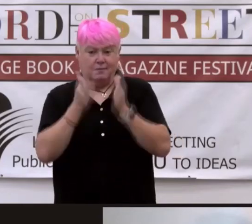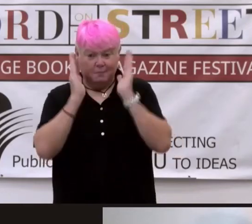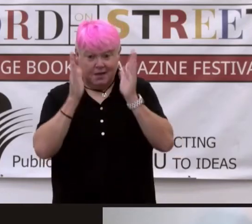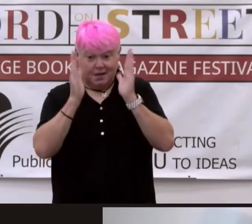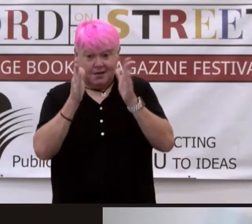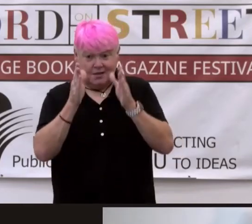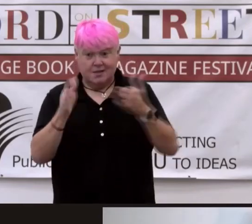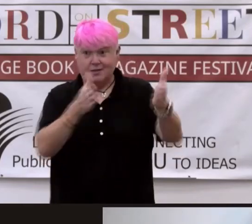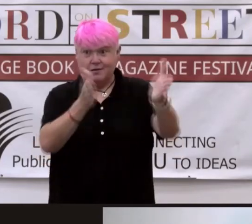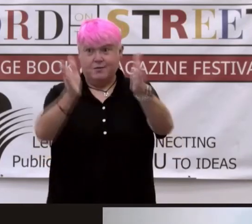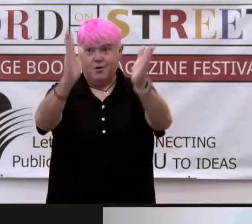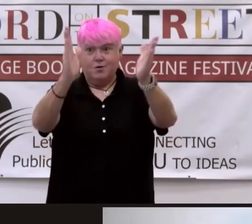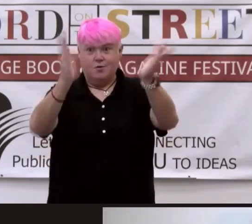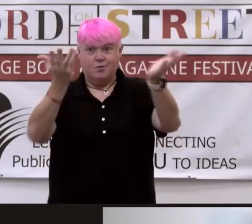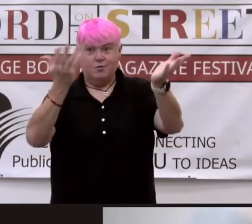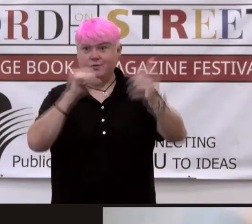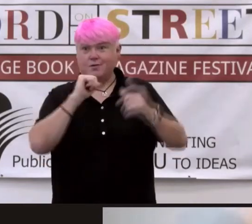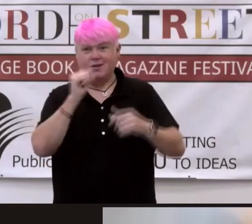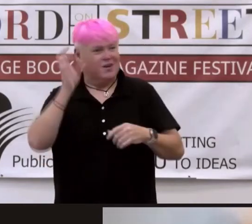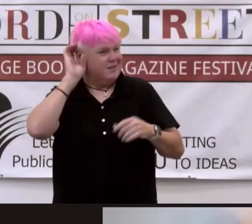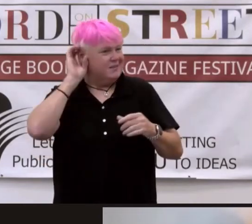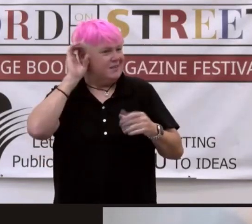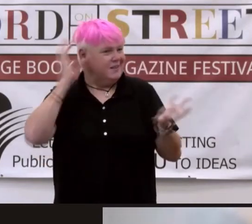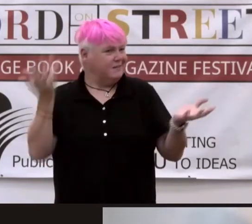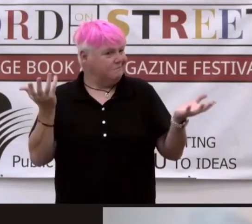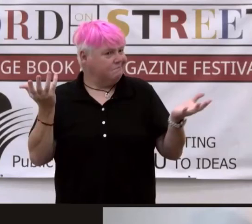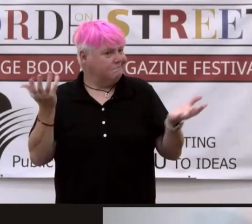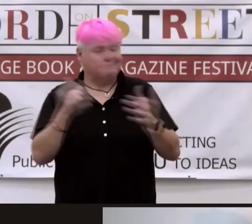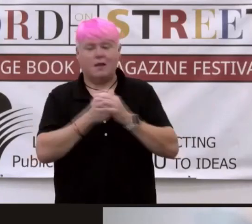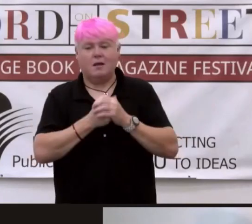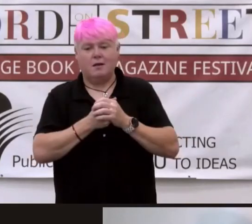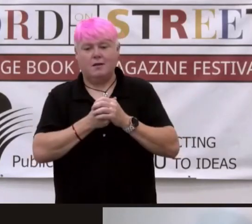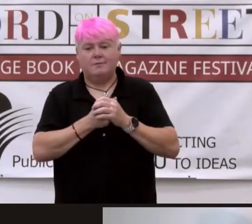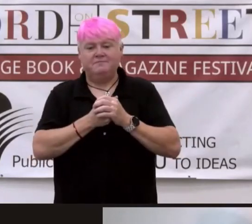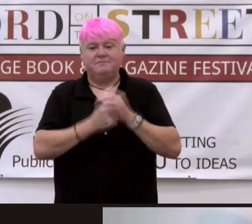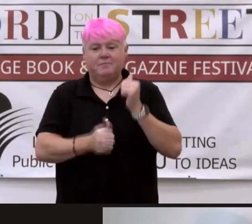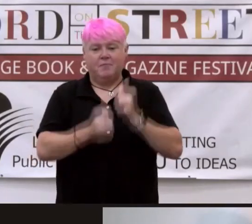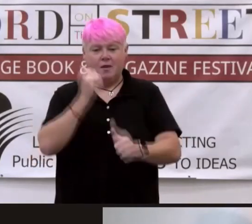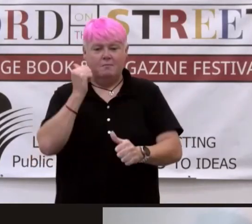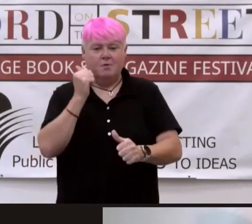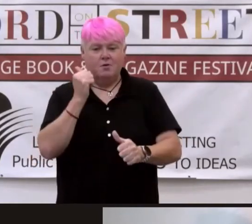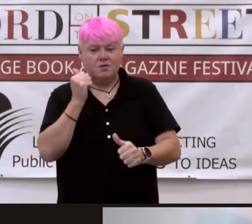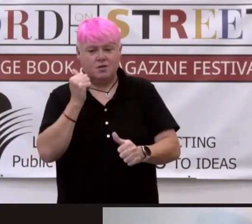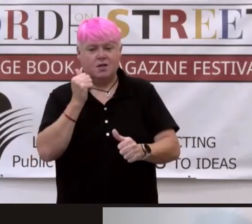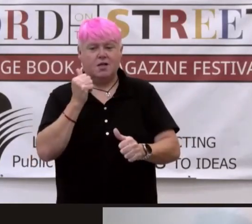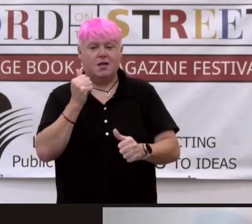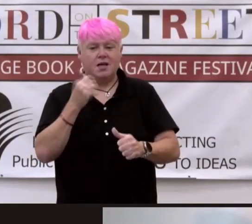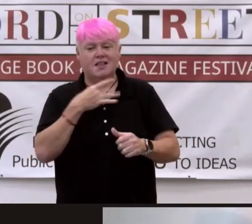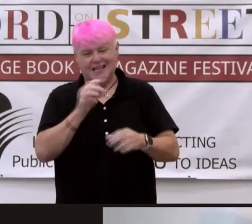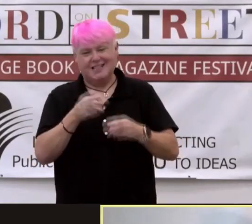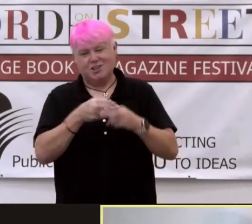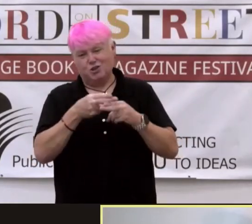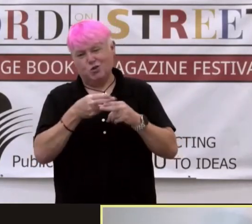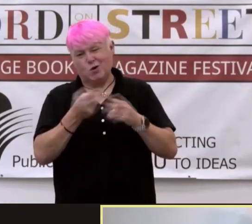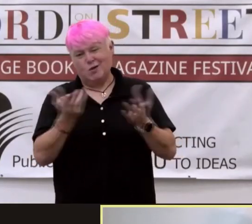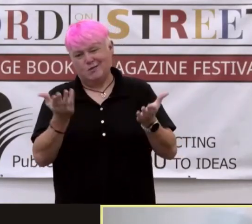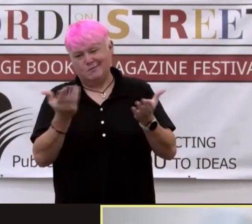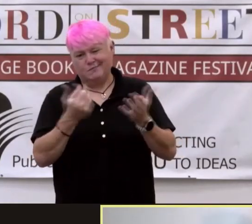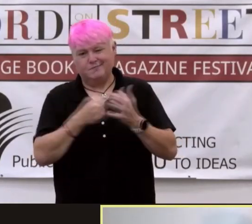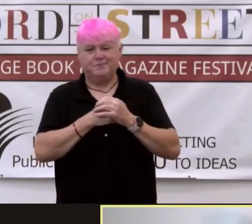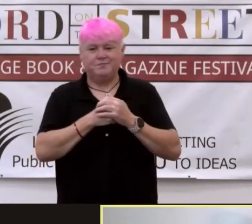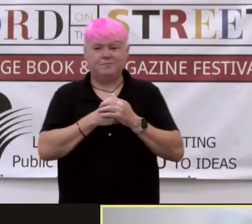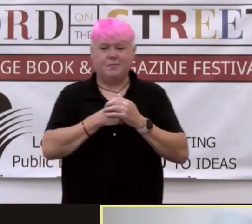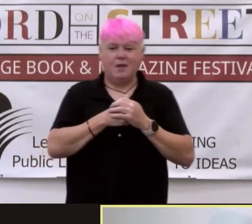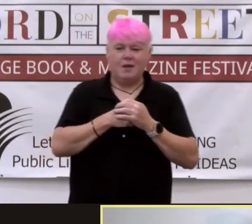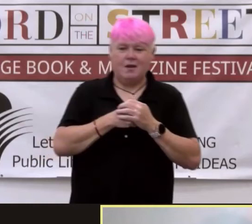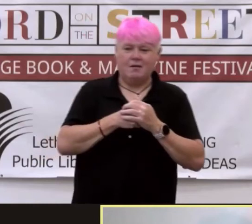as opposed to the podcast. Mostly I like shorter ones. Yeah, I like things like